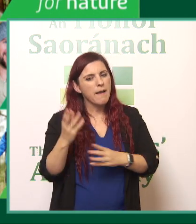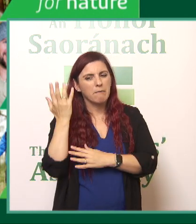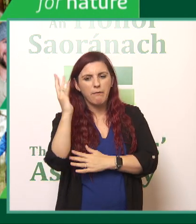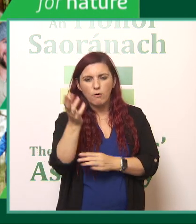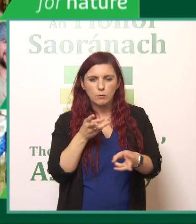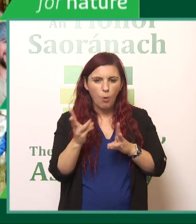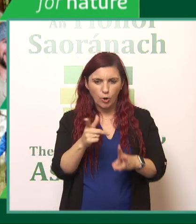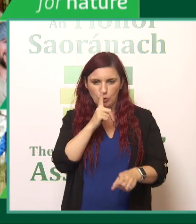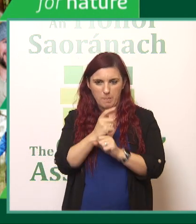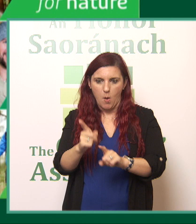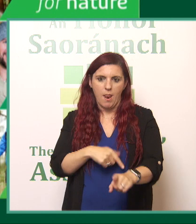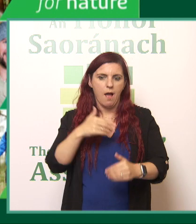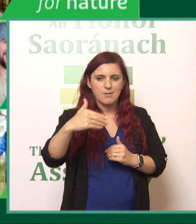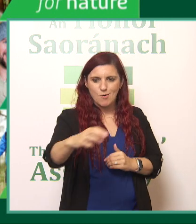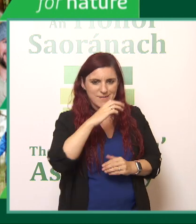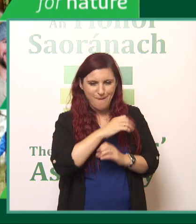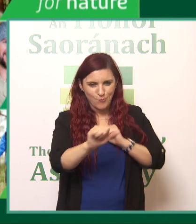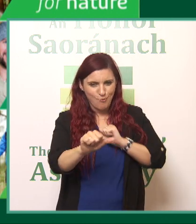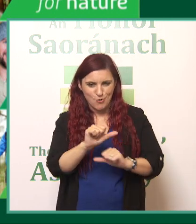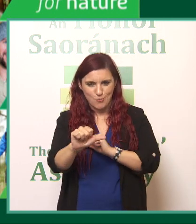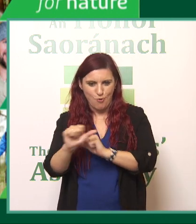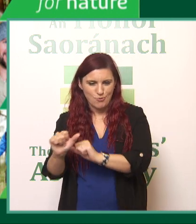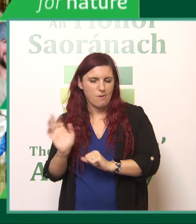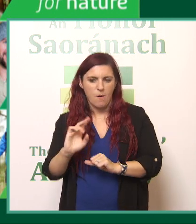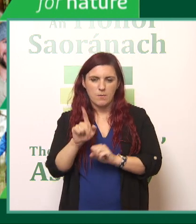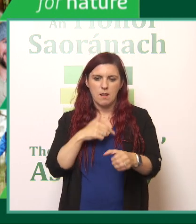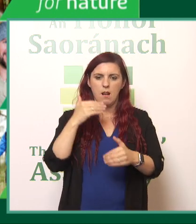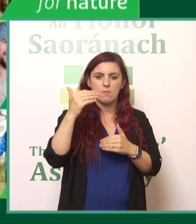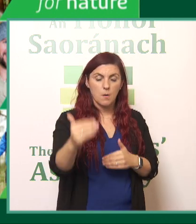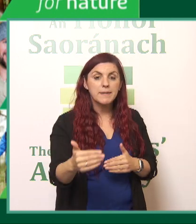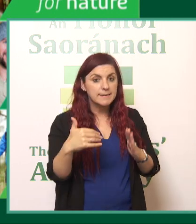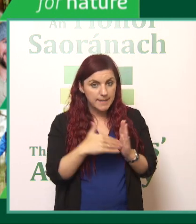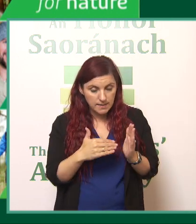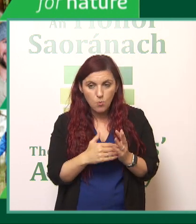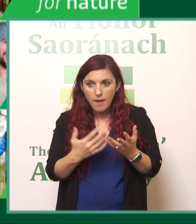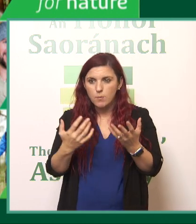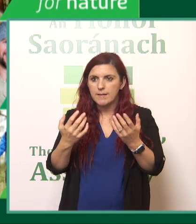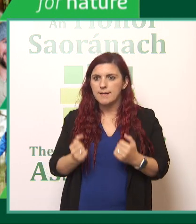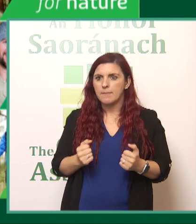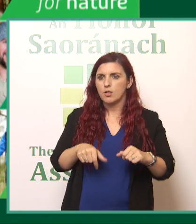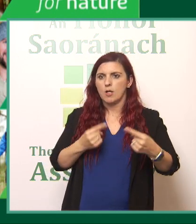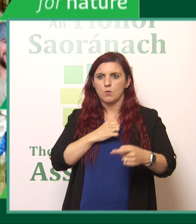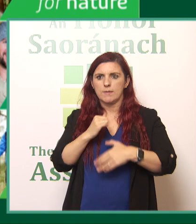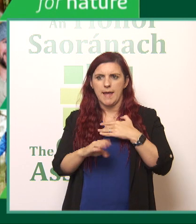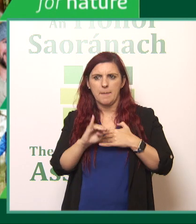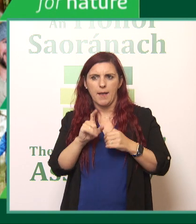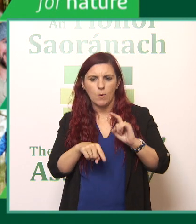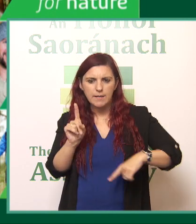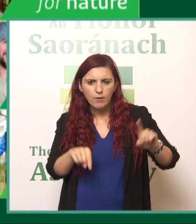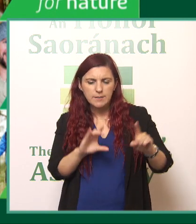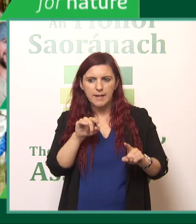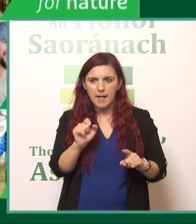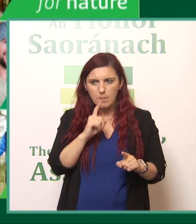long-term thing. It's important that we take account of the challenges today, biodiversity and climate. It's also important that we take